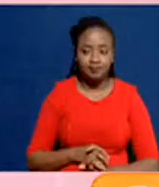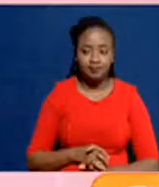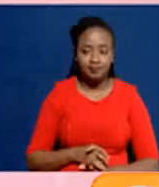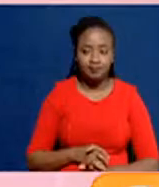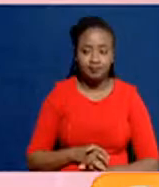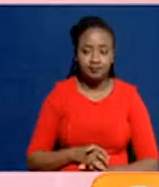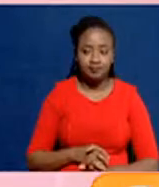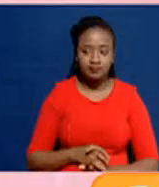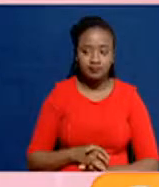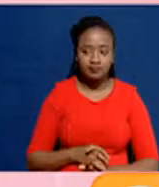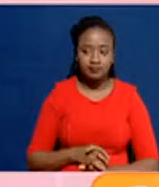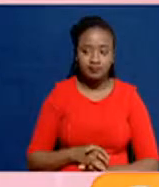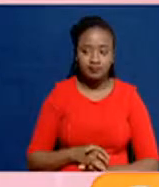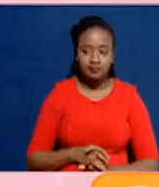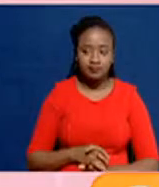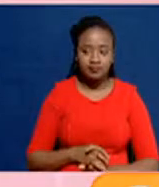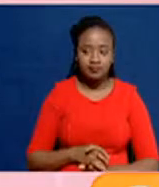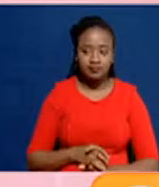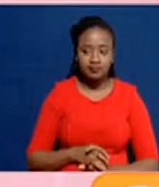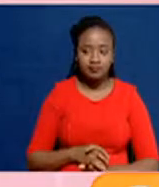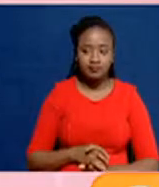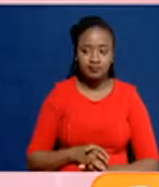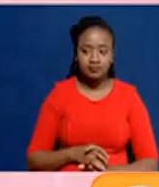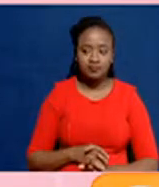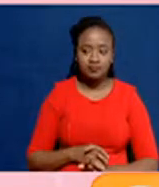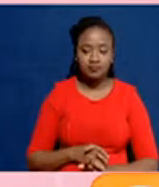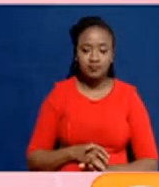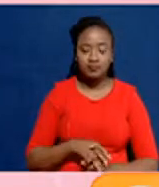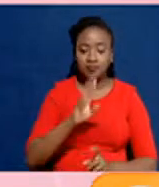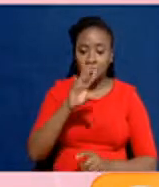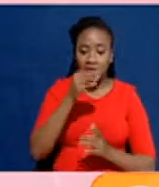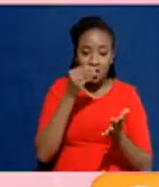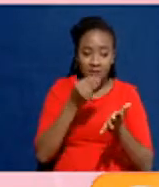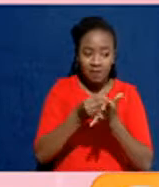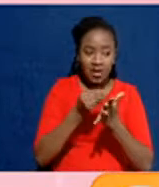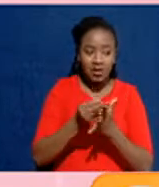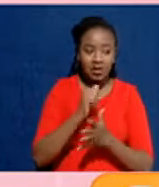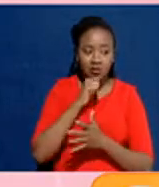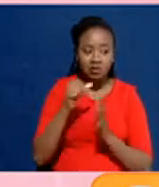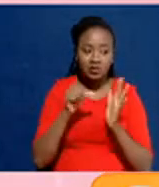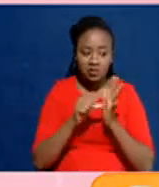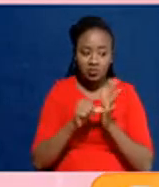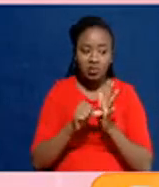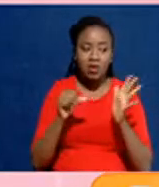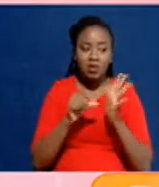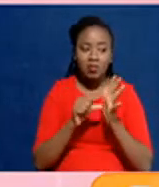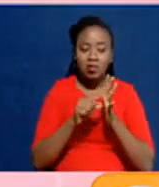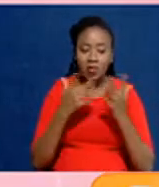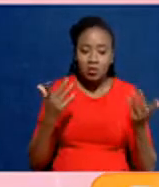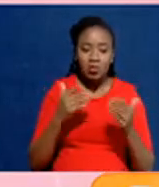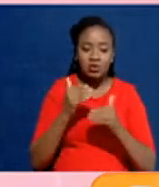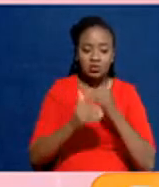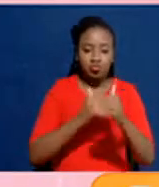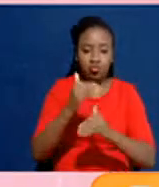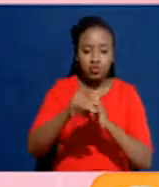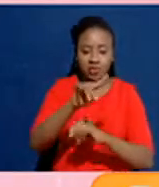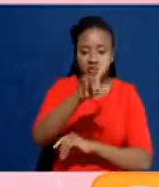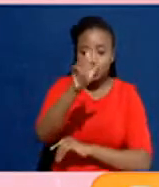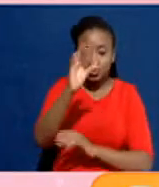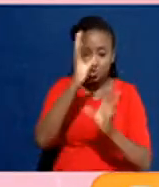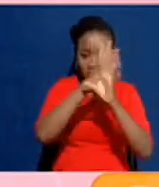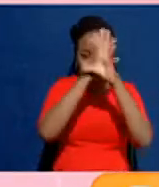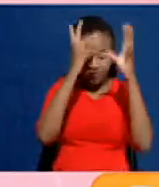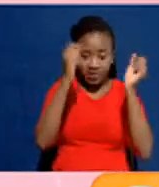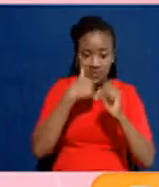Money is not the issue. The issue is process. Does the president have power in terms of